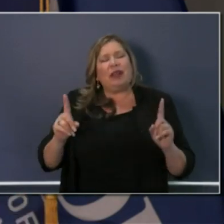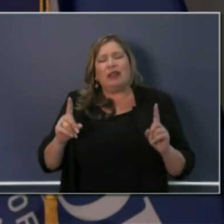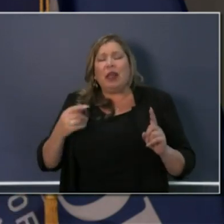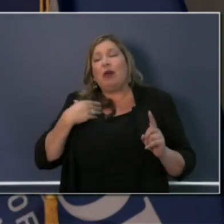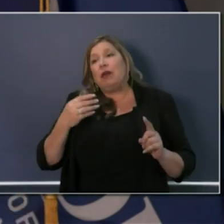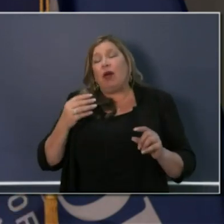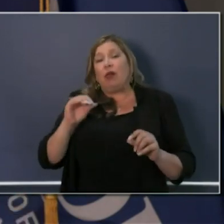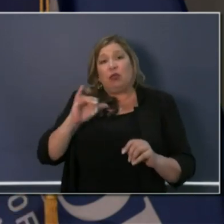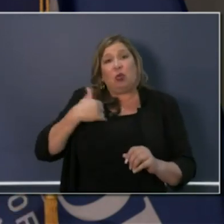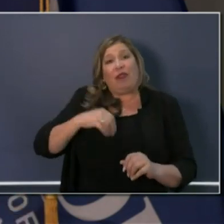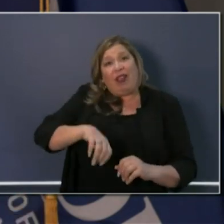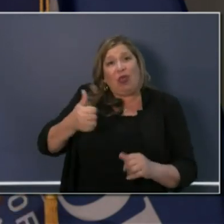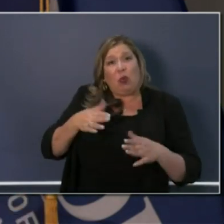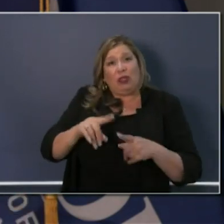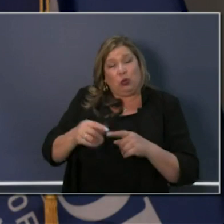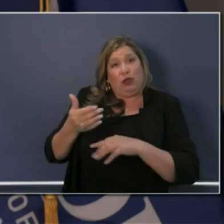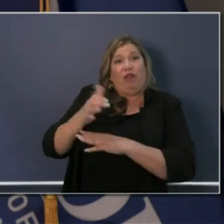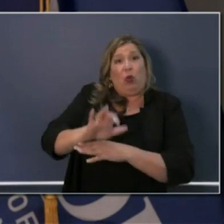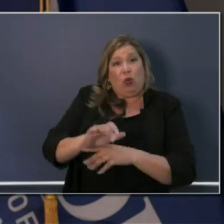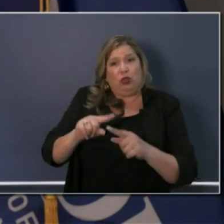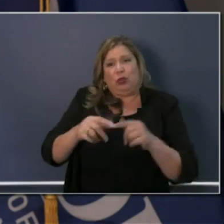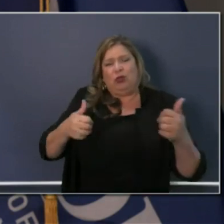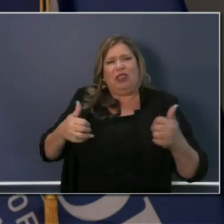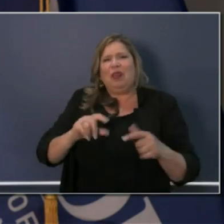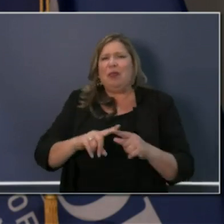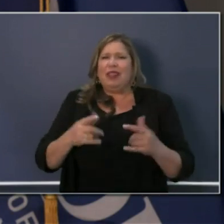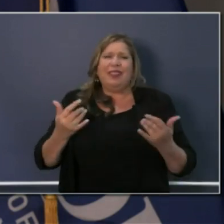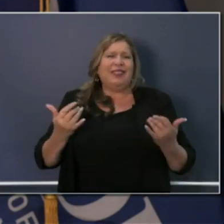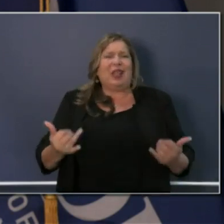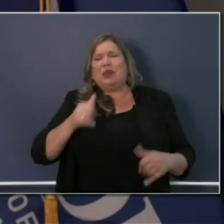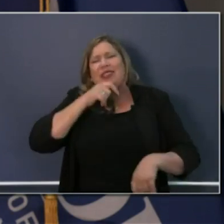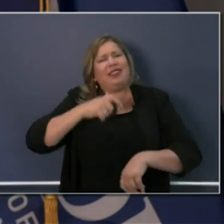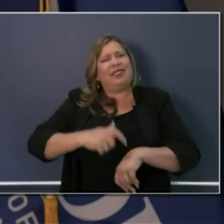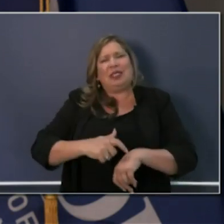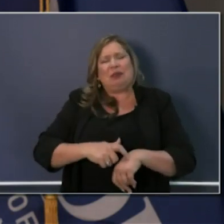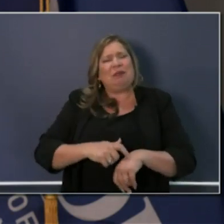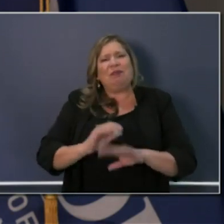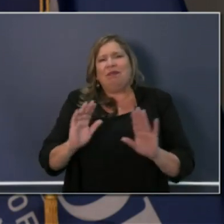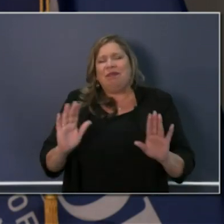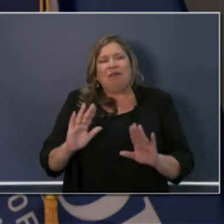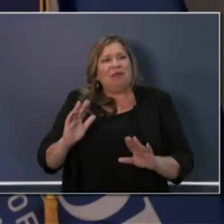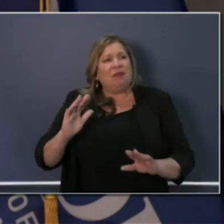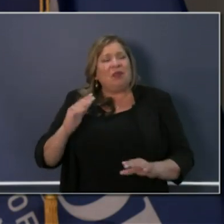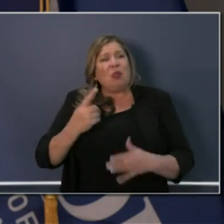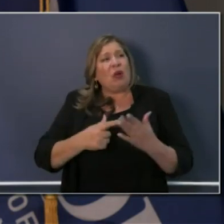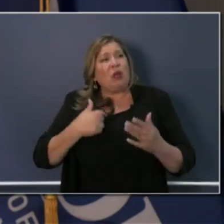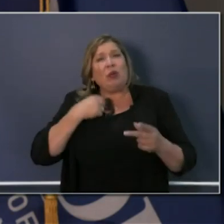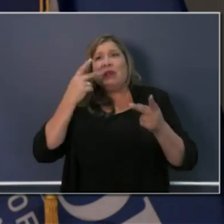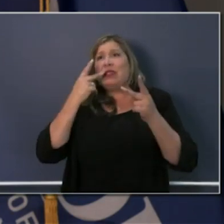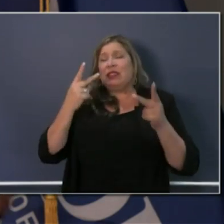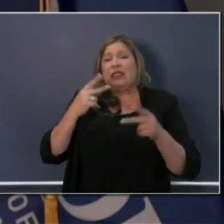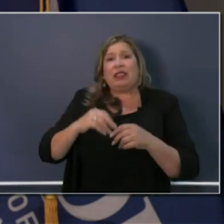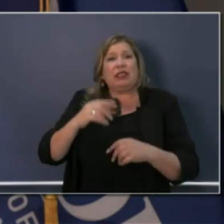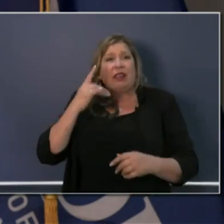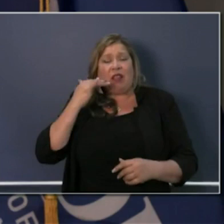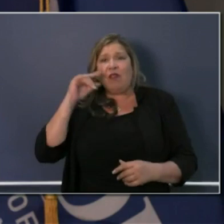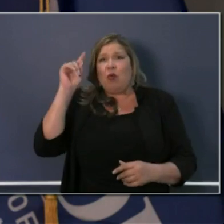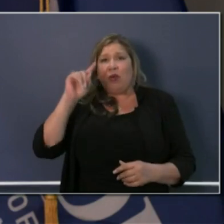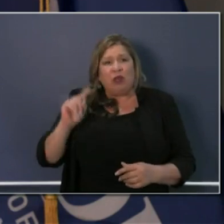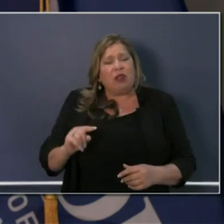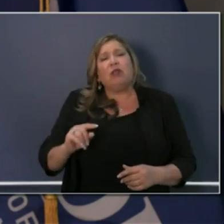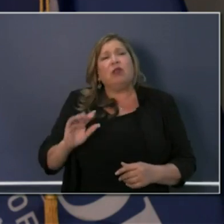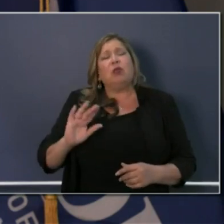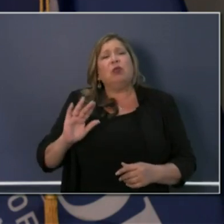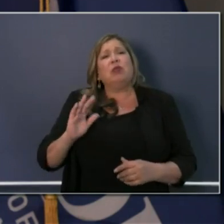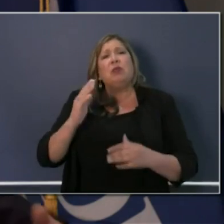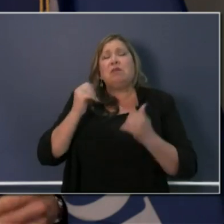enforcement capacity. But I don't think we're at a point, certainly in the experiences we're having in California, not all equally spread. We recognize there are areas where